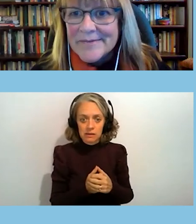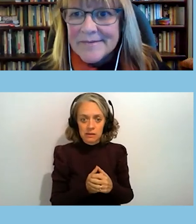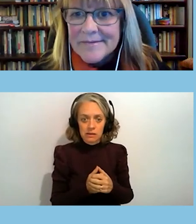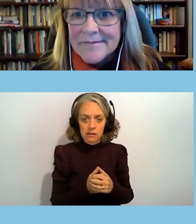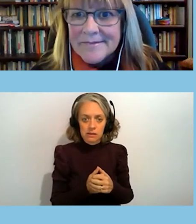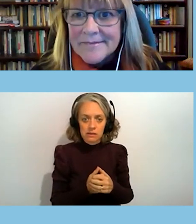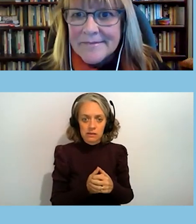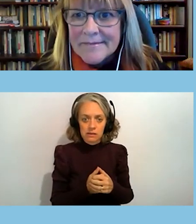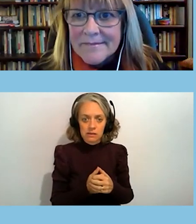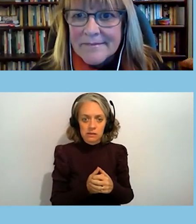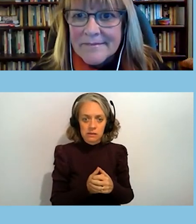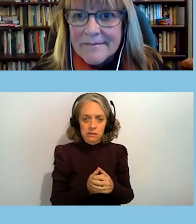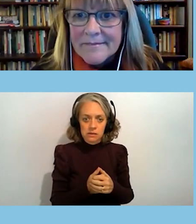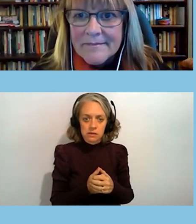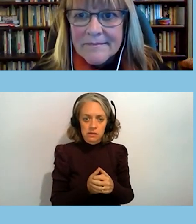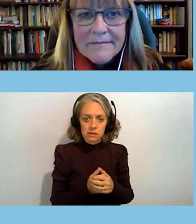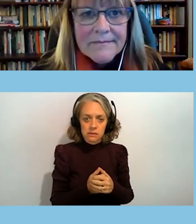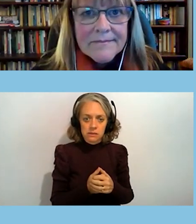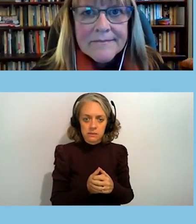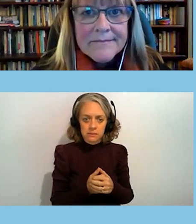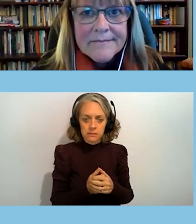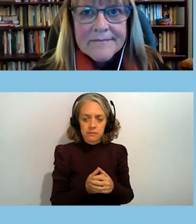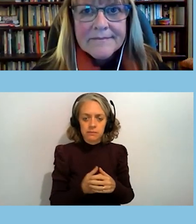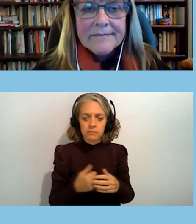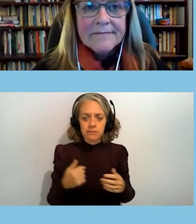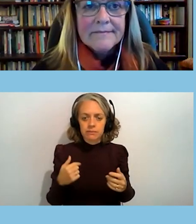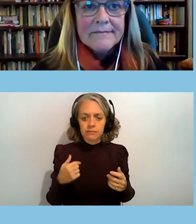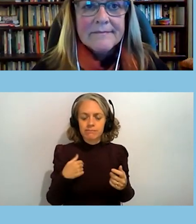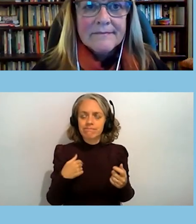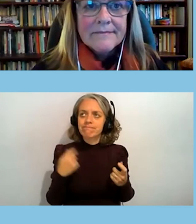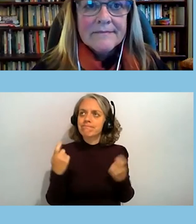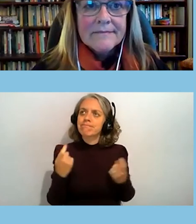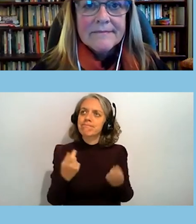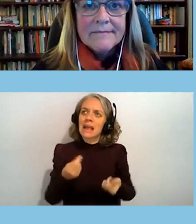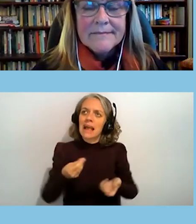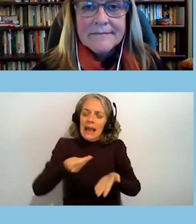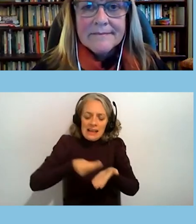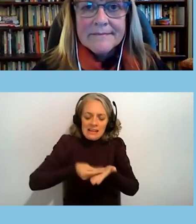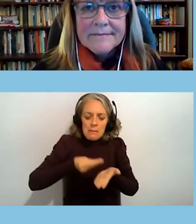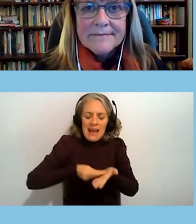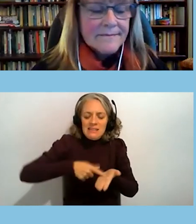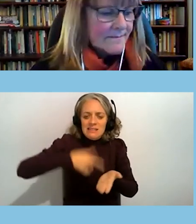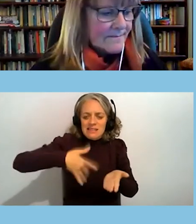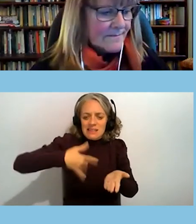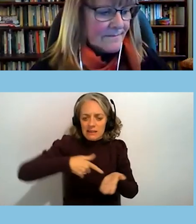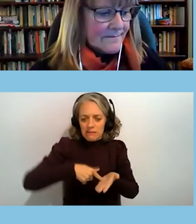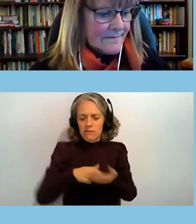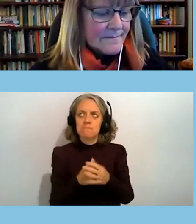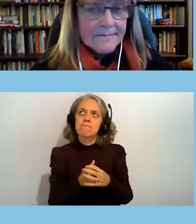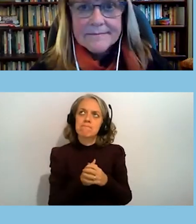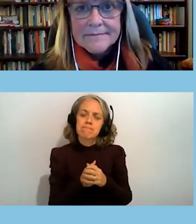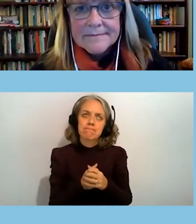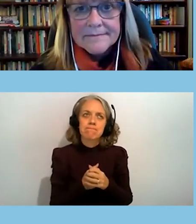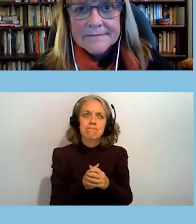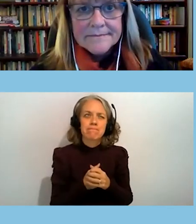Well, I was just thinking expense talk. And I was reminded